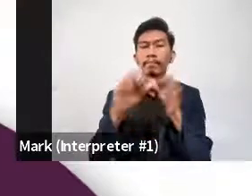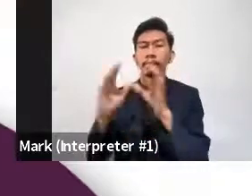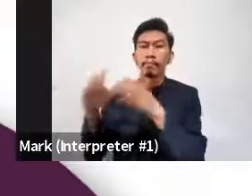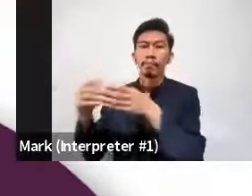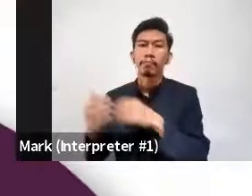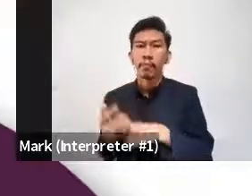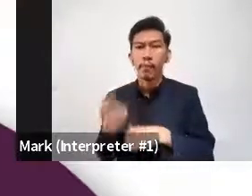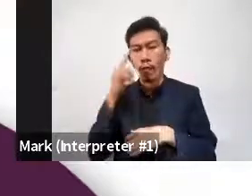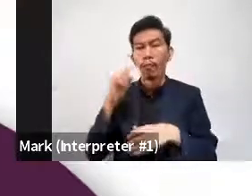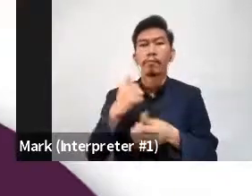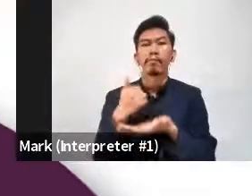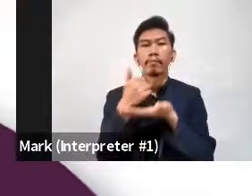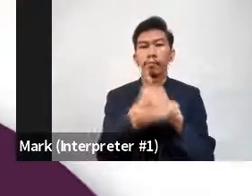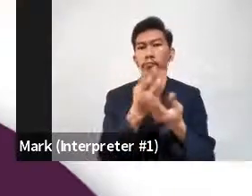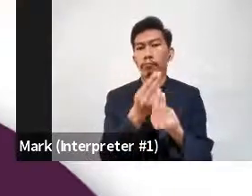COVID response.